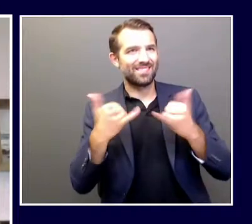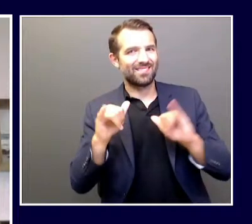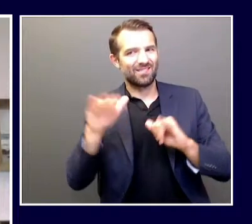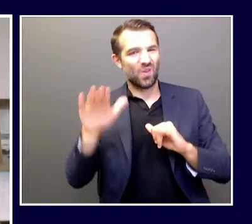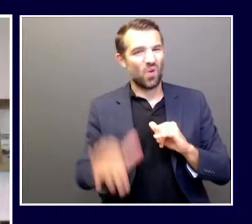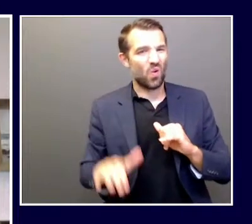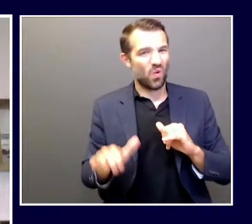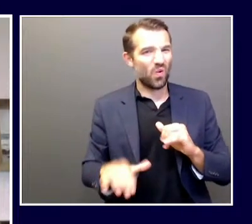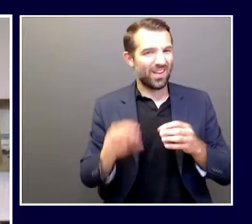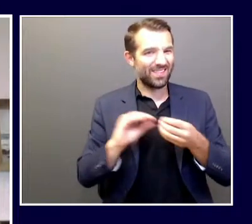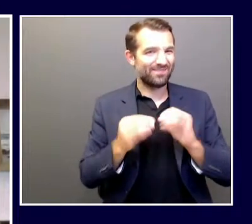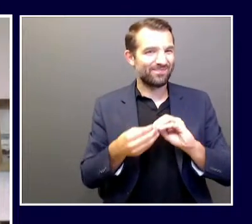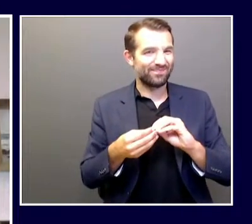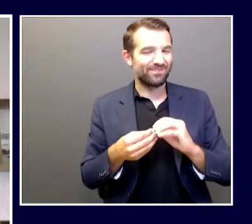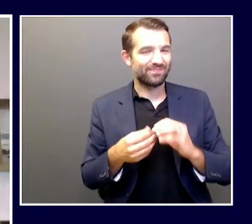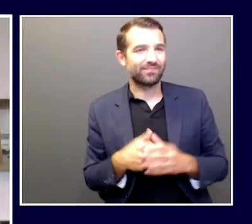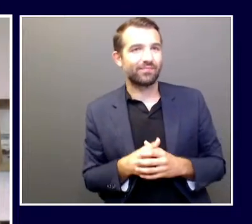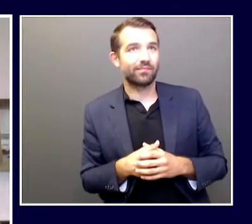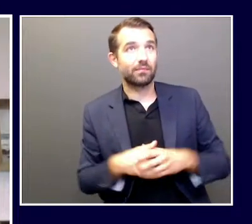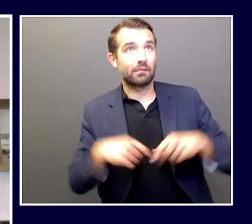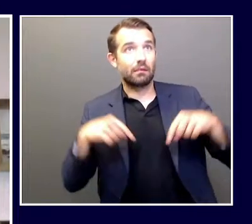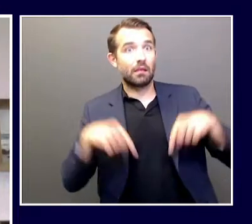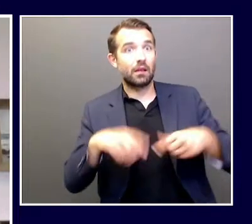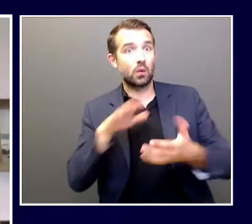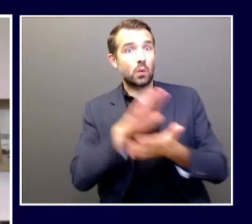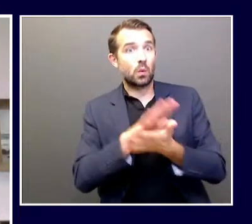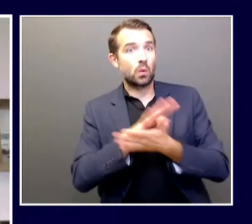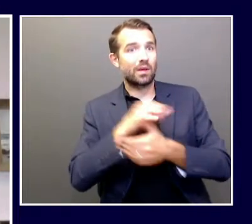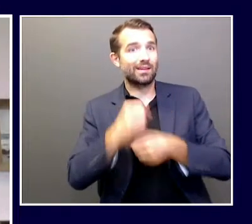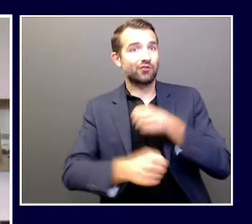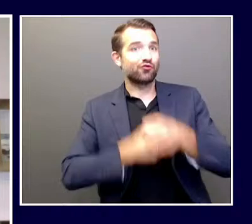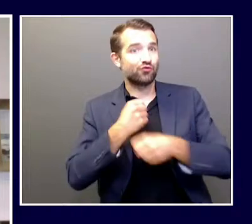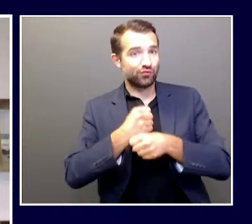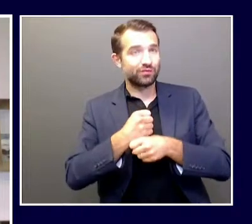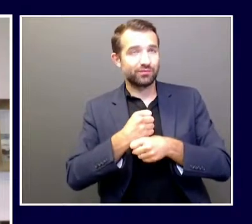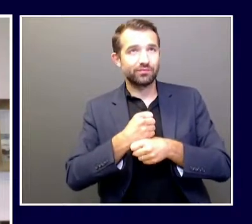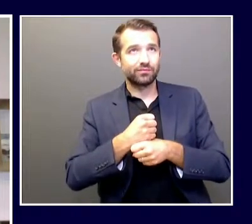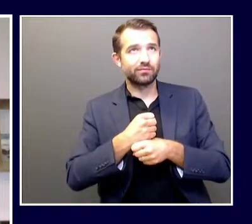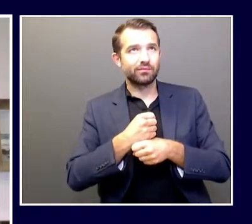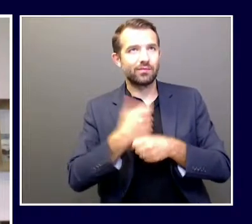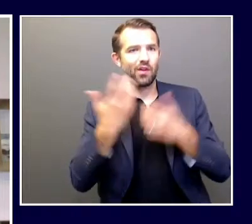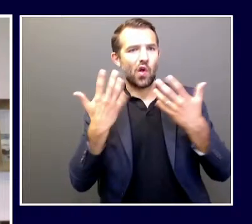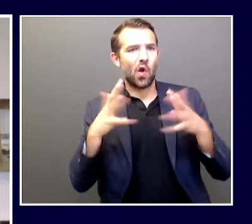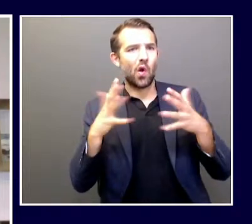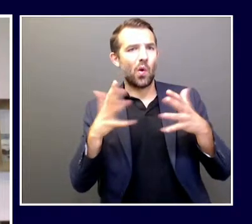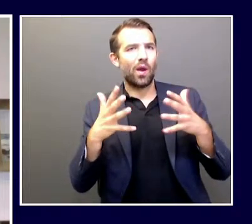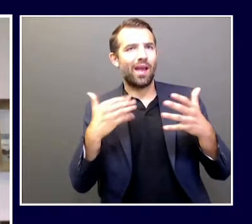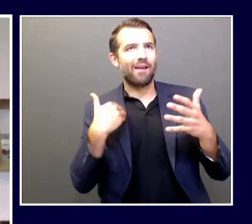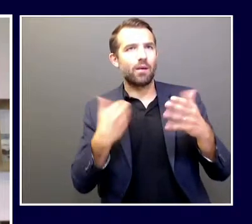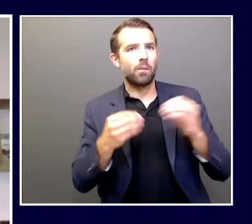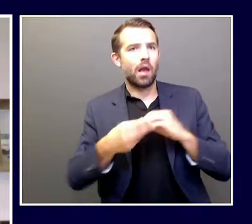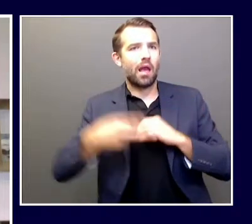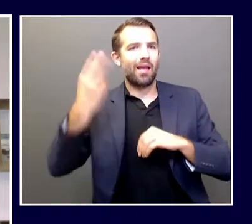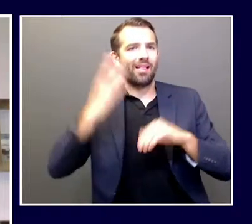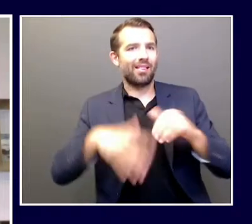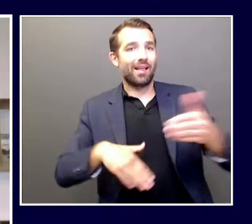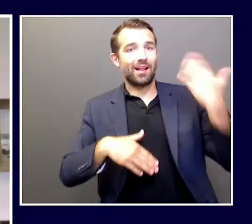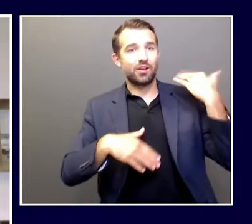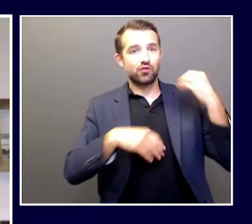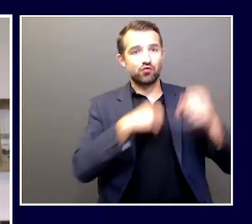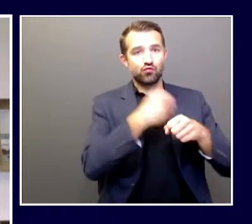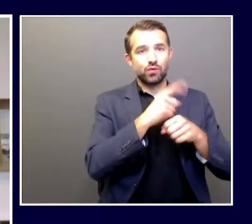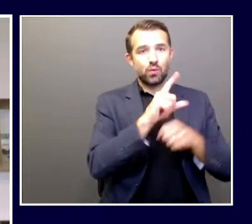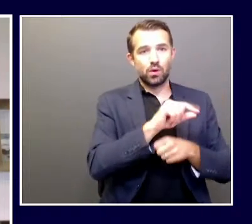go into this school year already being on that curve, and who knows how much higher it will get. But at the same time,